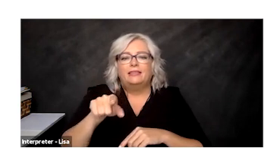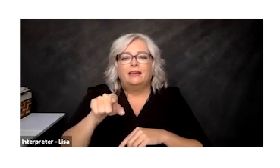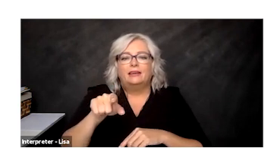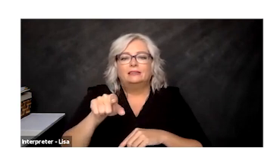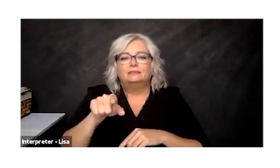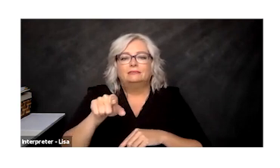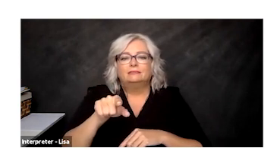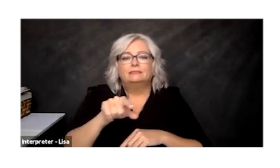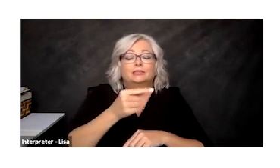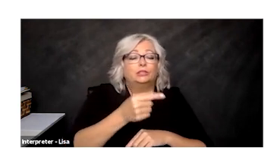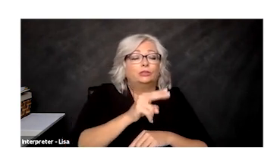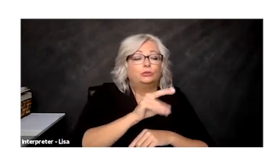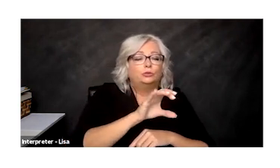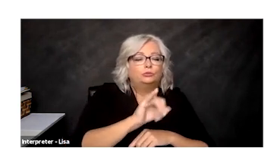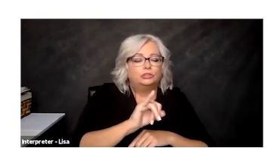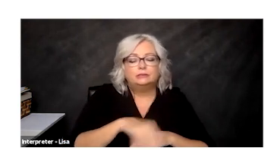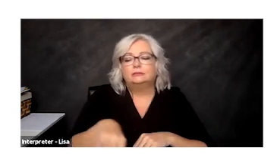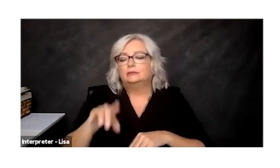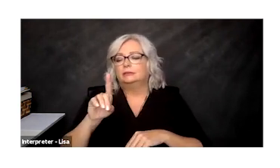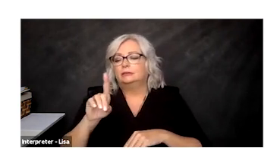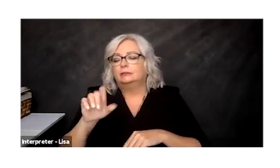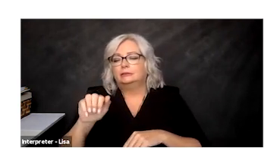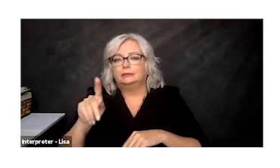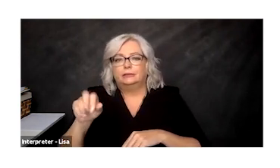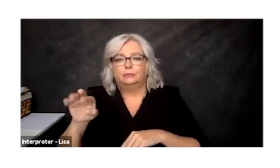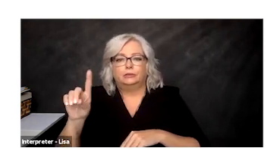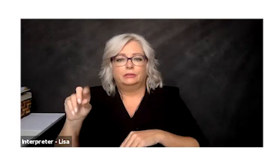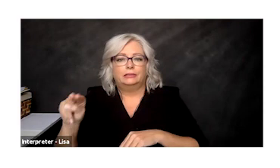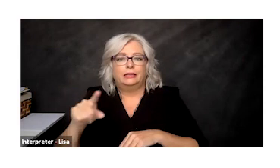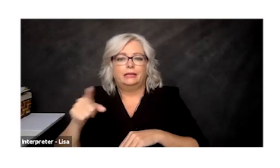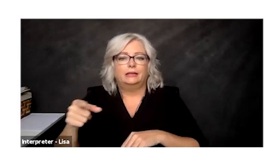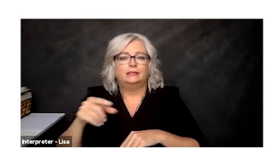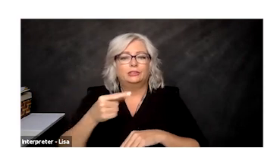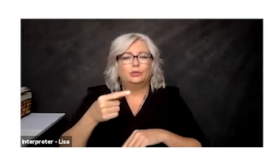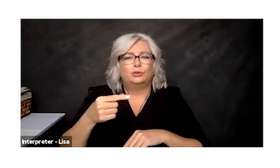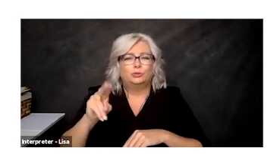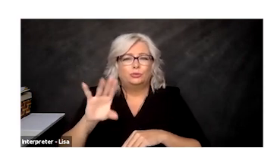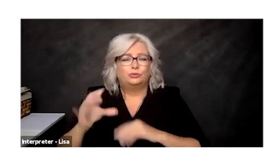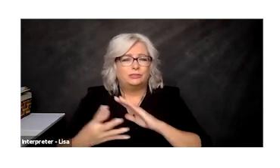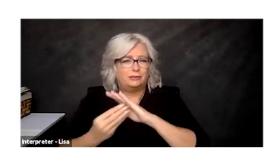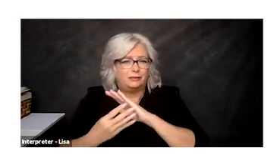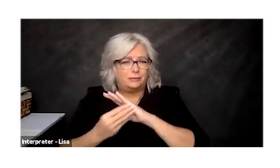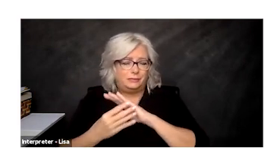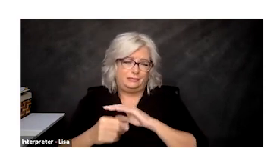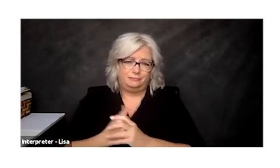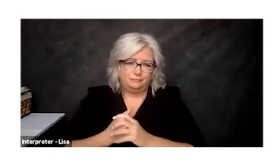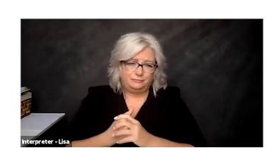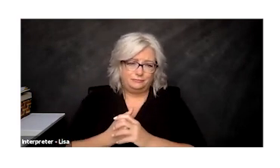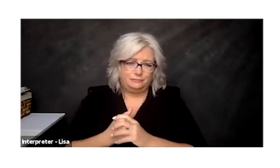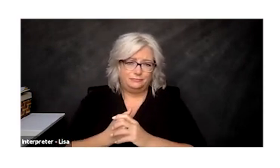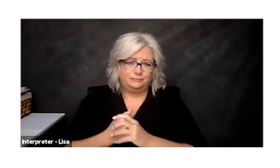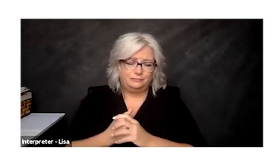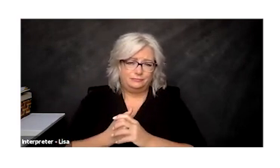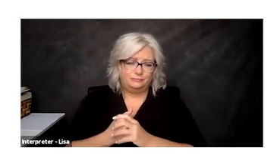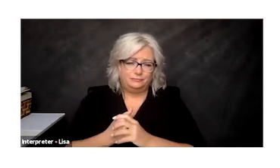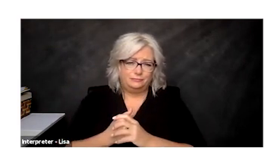they're basically recreating the same aesthetic from the photo on the far left. They didn't